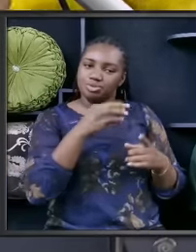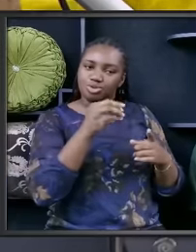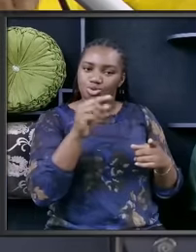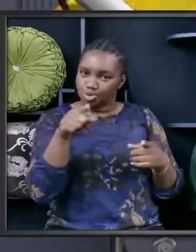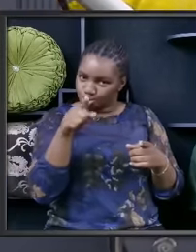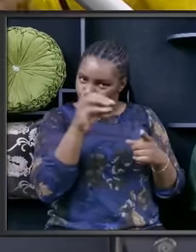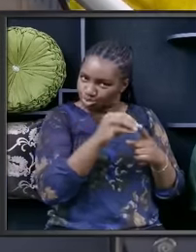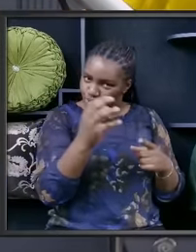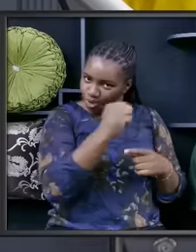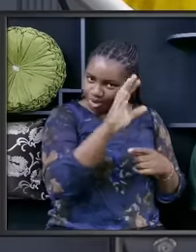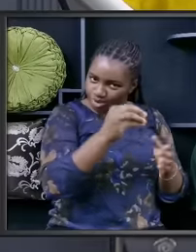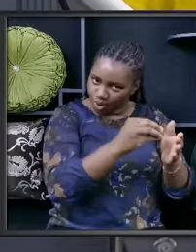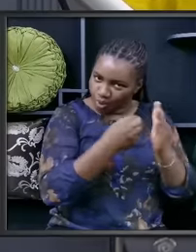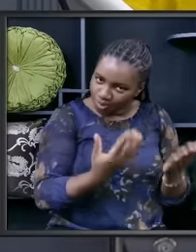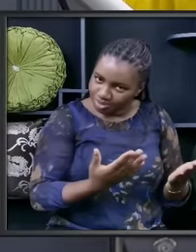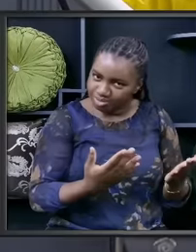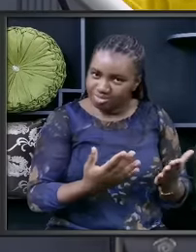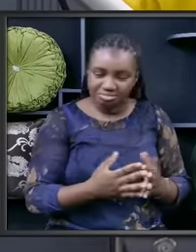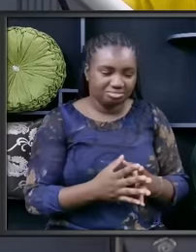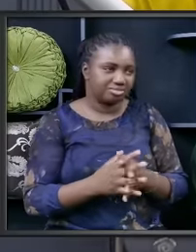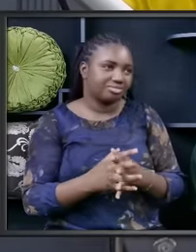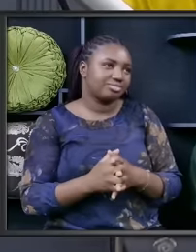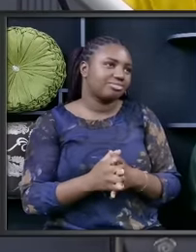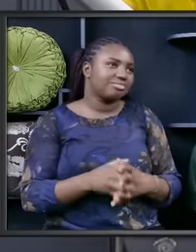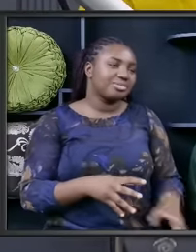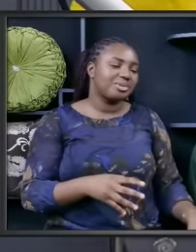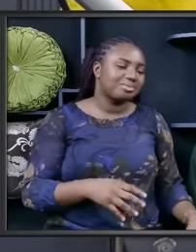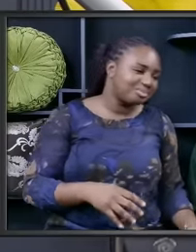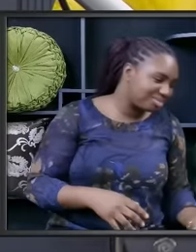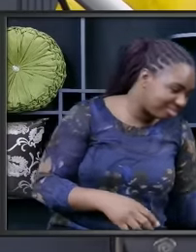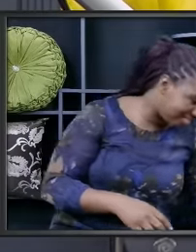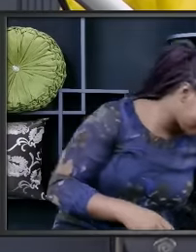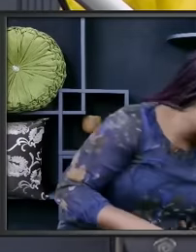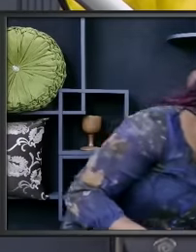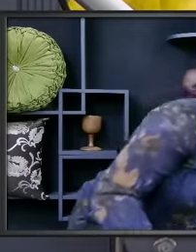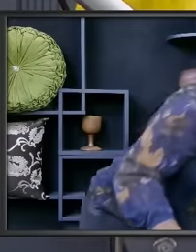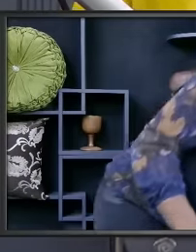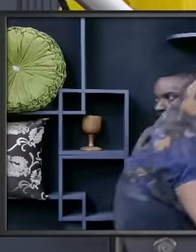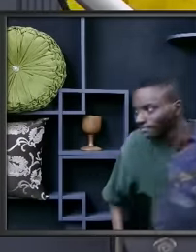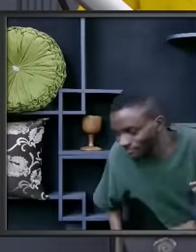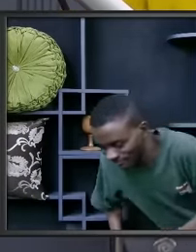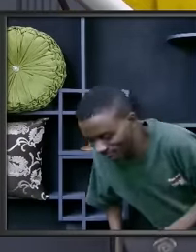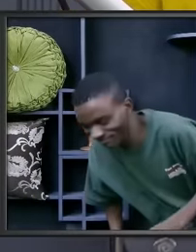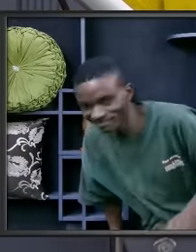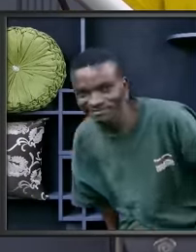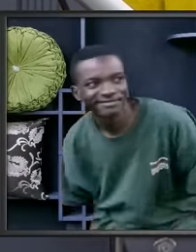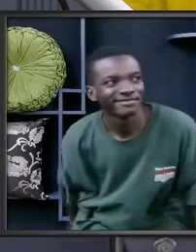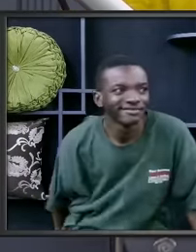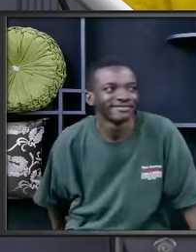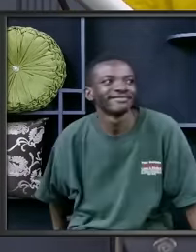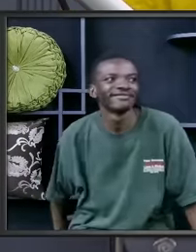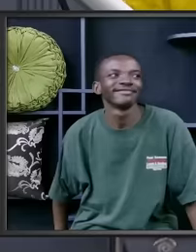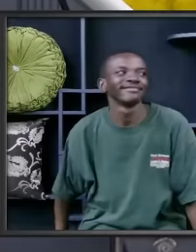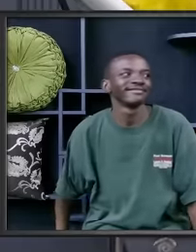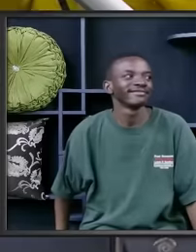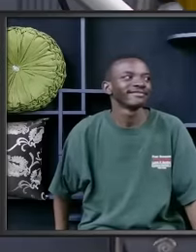your share. I'm going to collect the one where they remain. Where they remain for you. I go collect, no wahala. So that was it.